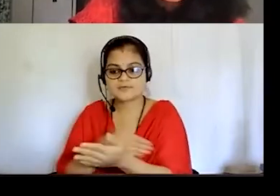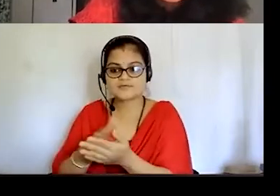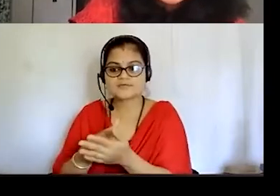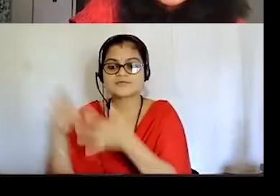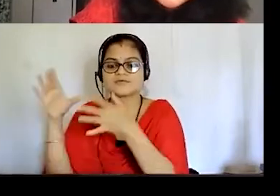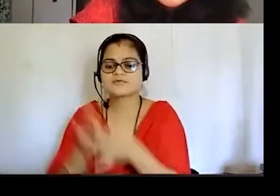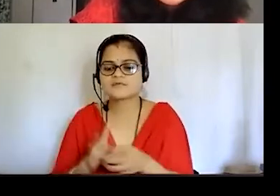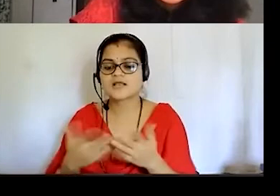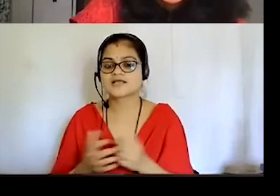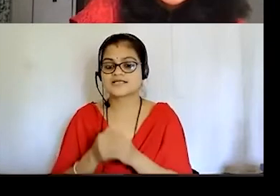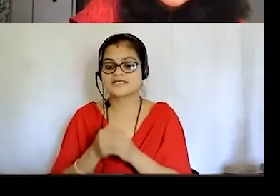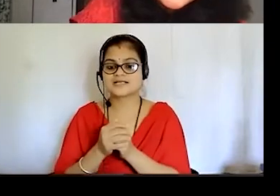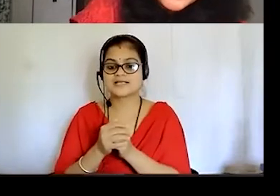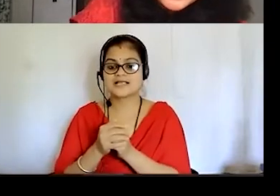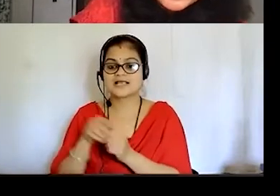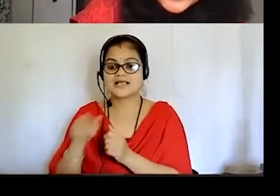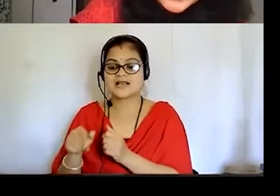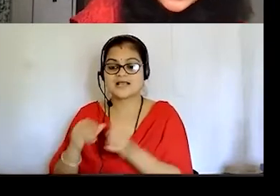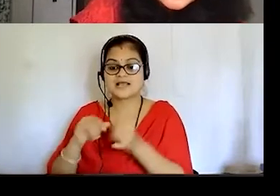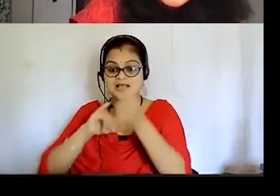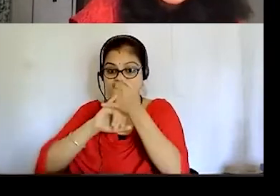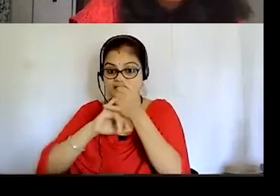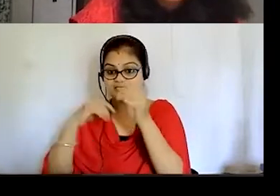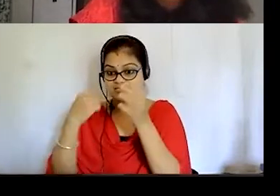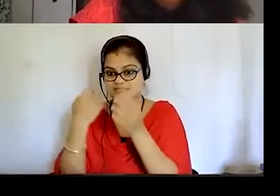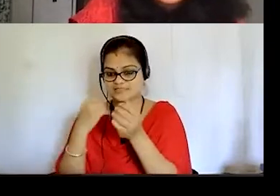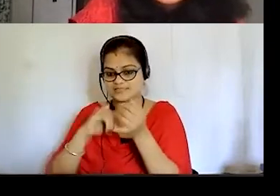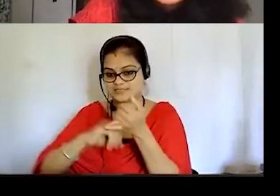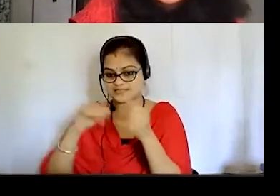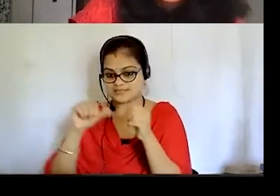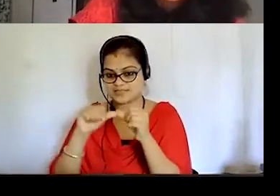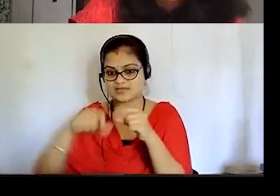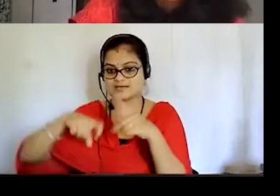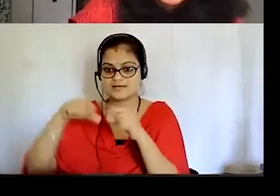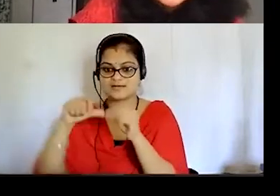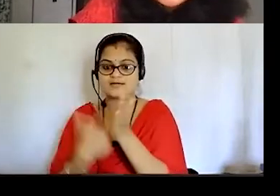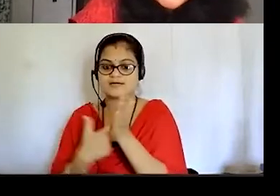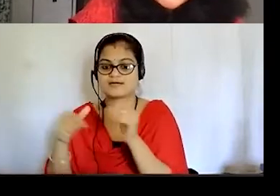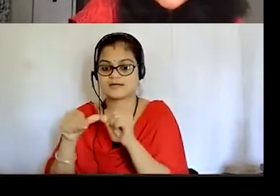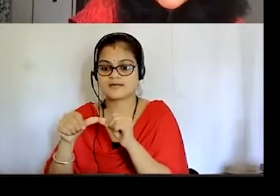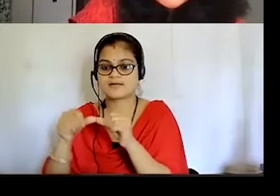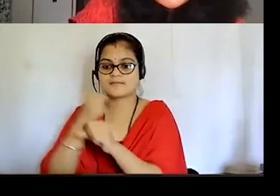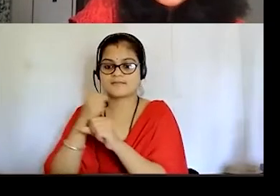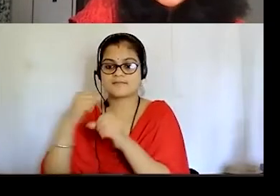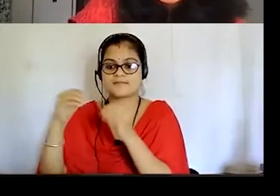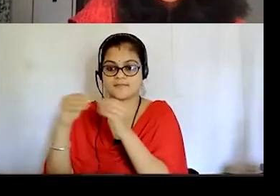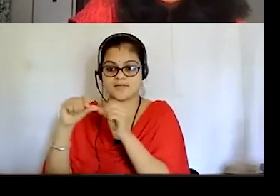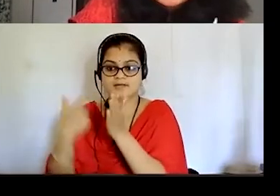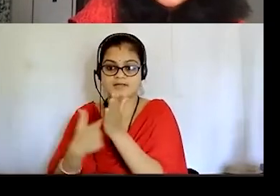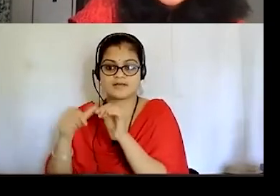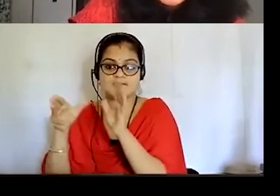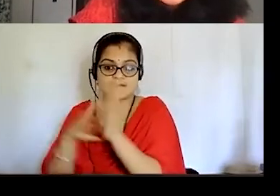is Shankarabharanam in the Carnatic music and Rag Bhilaval in the Hindustani music tradition.